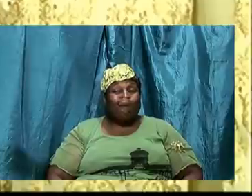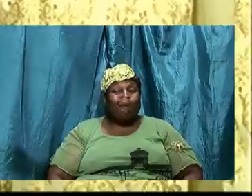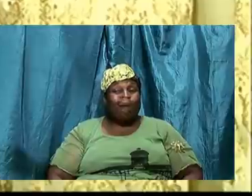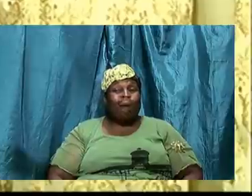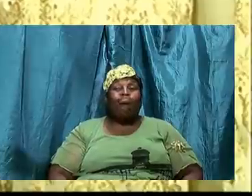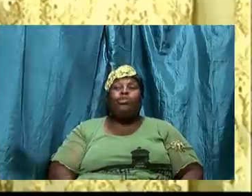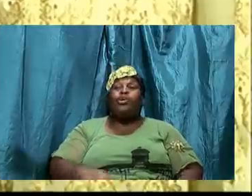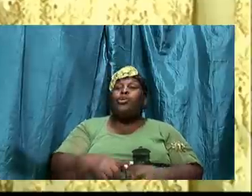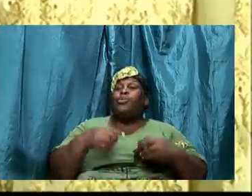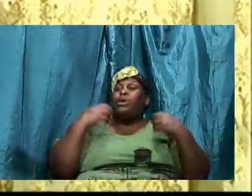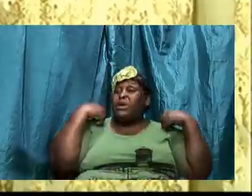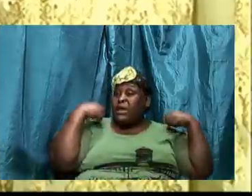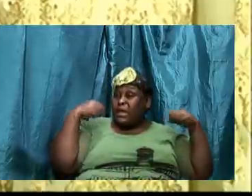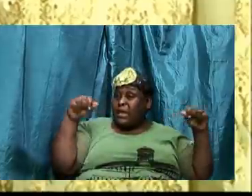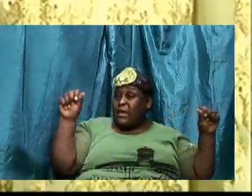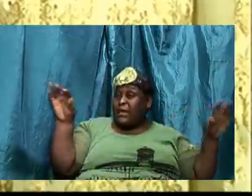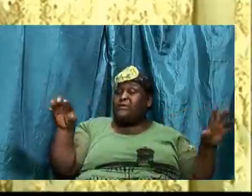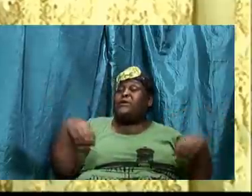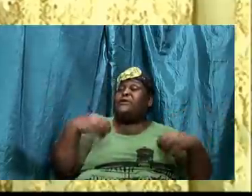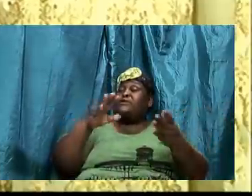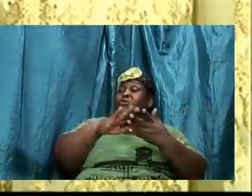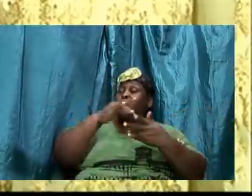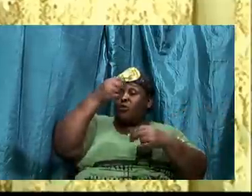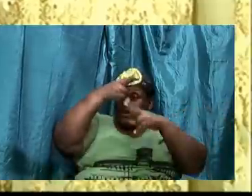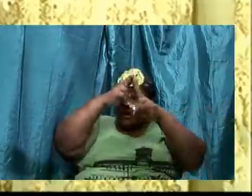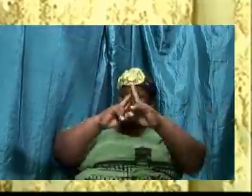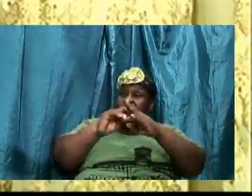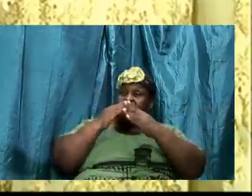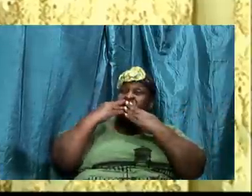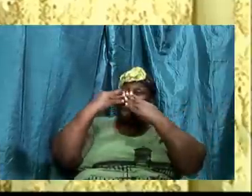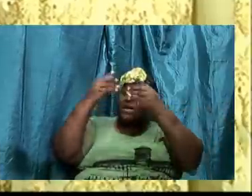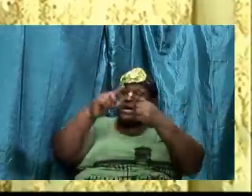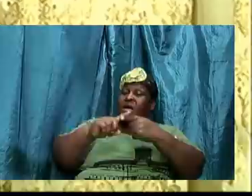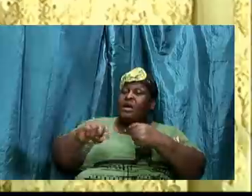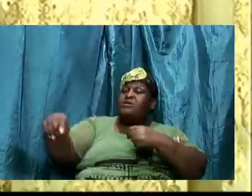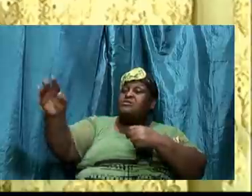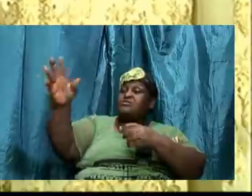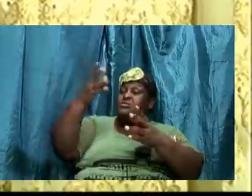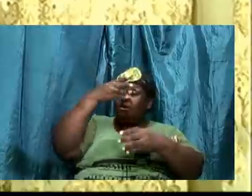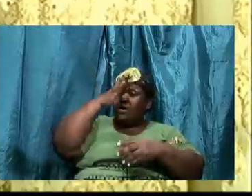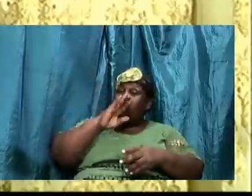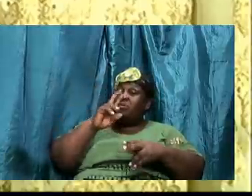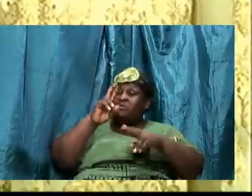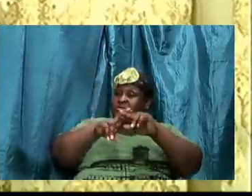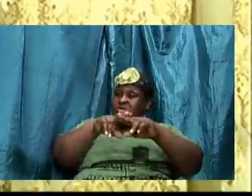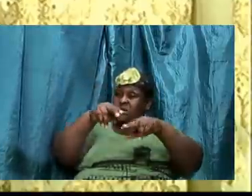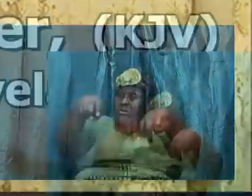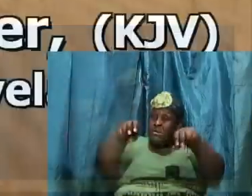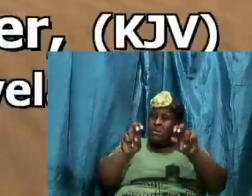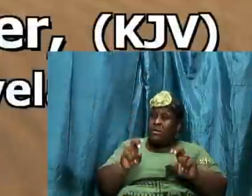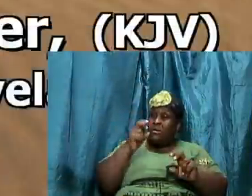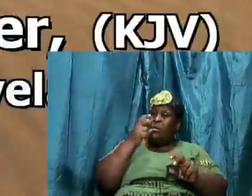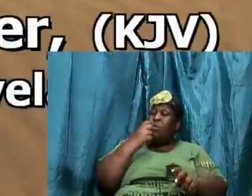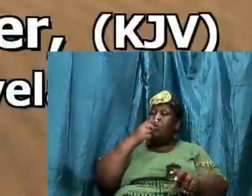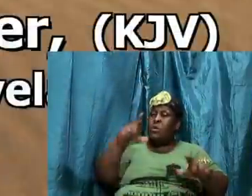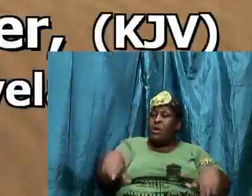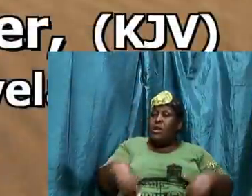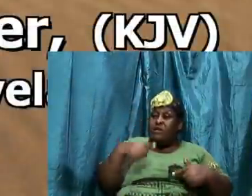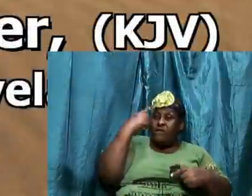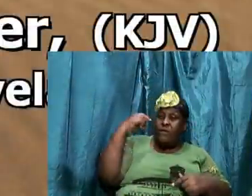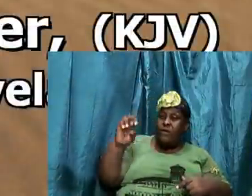And when these beings give glory and honor and thanks to him that sat on the throne, who liveth forever and